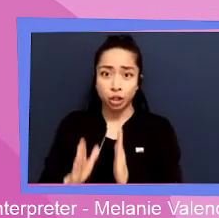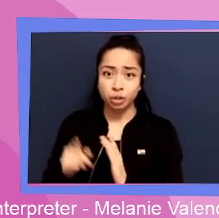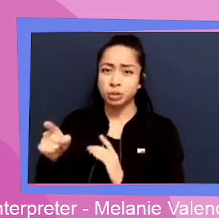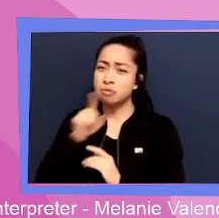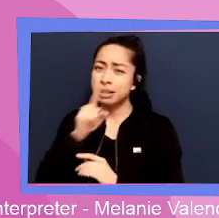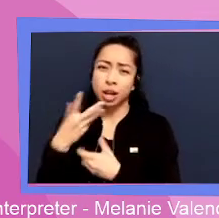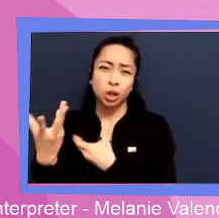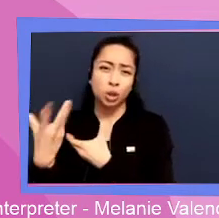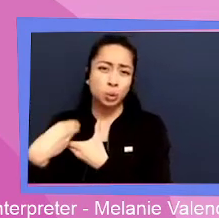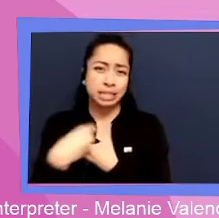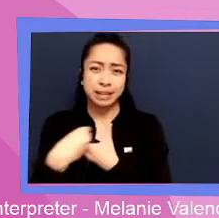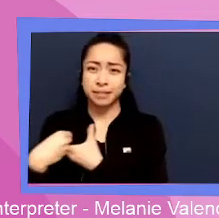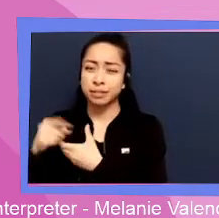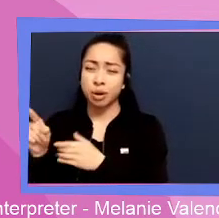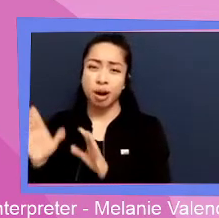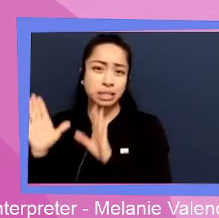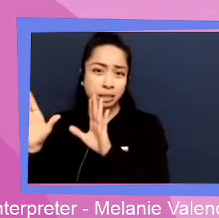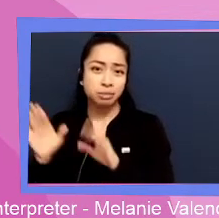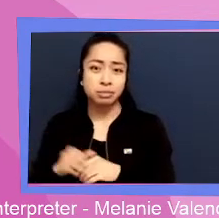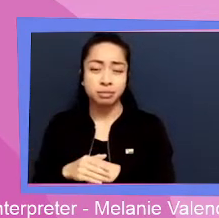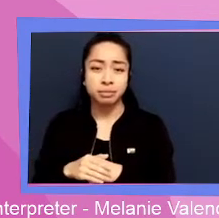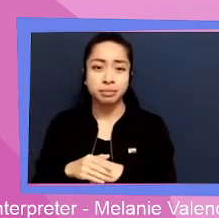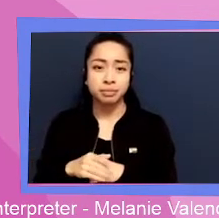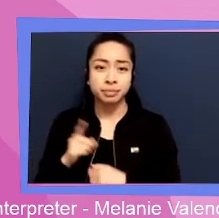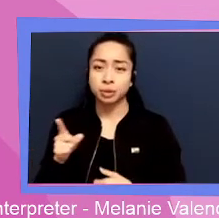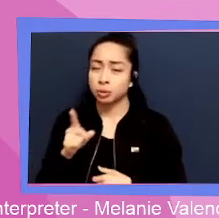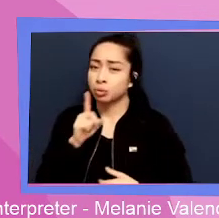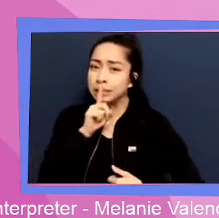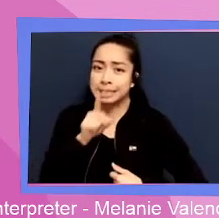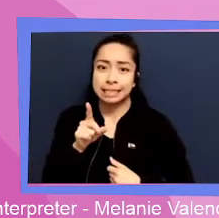to, yeah, just bring a really inclusive